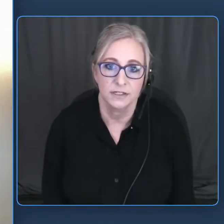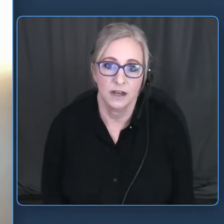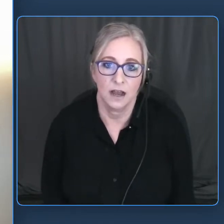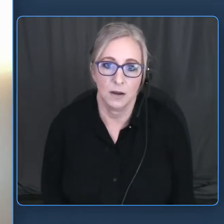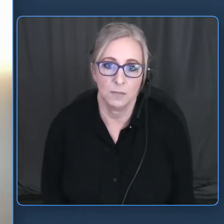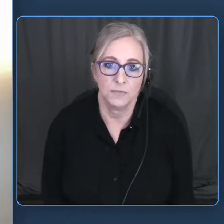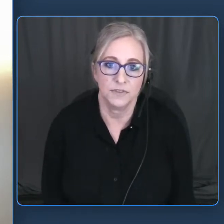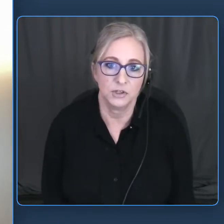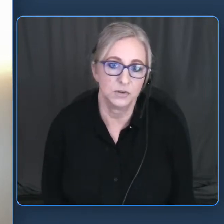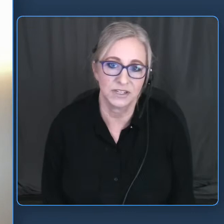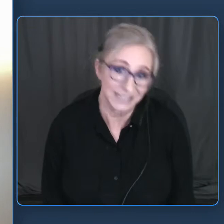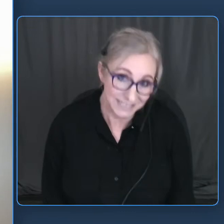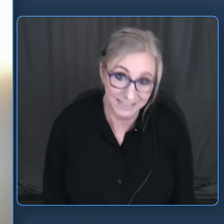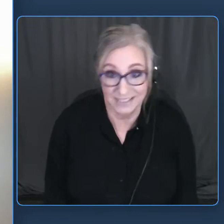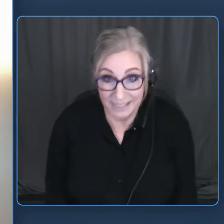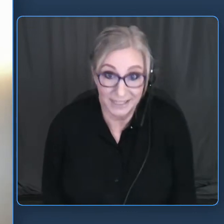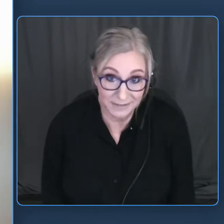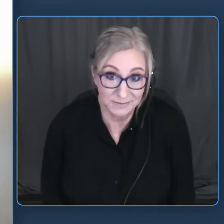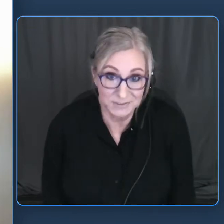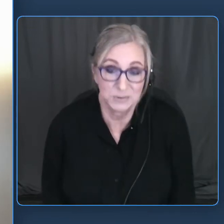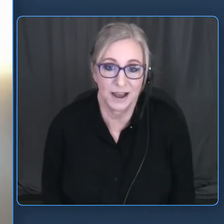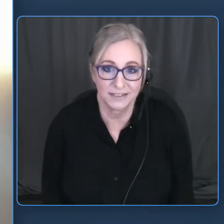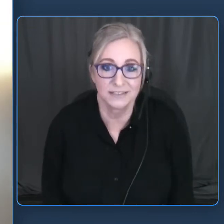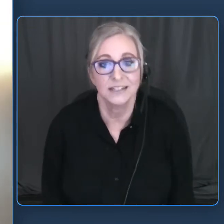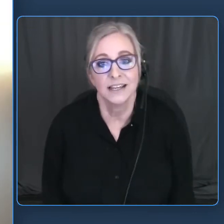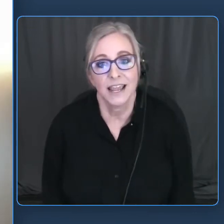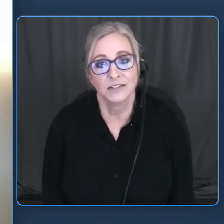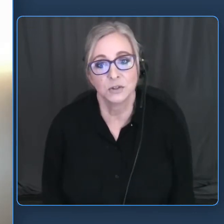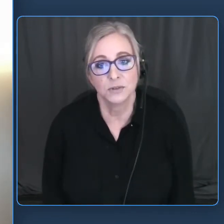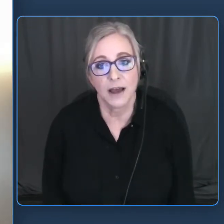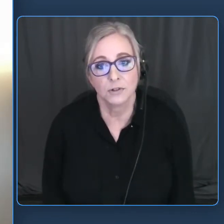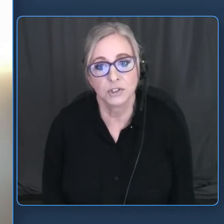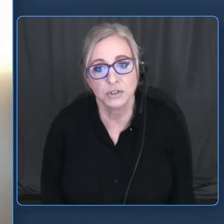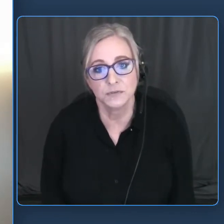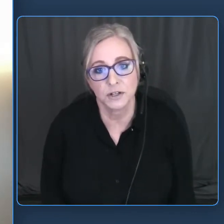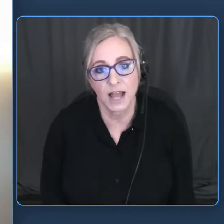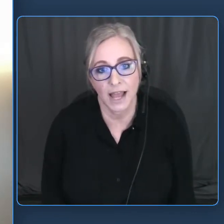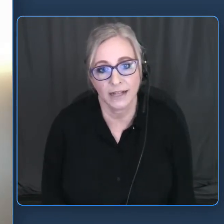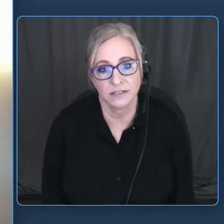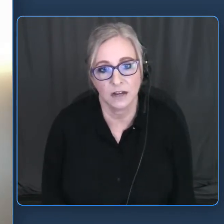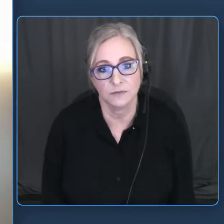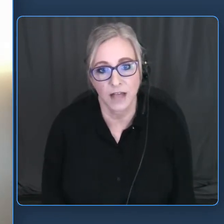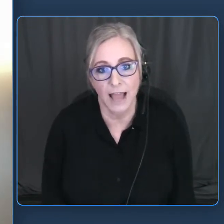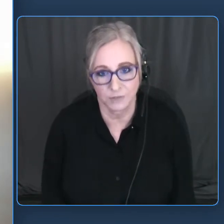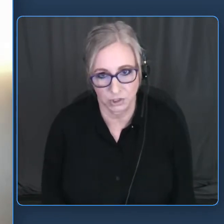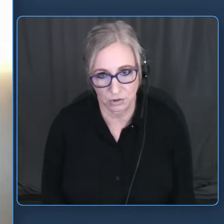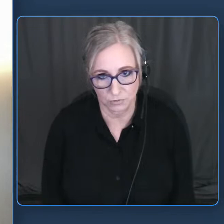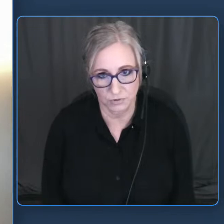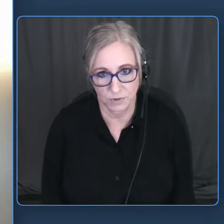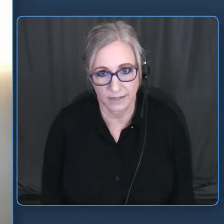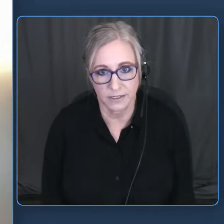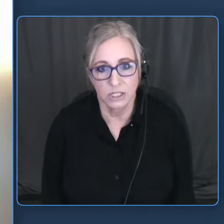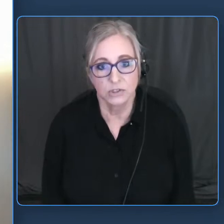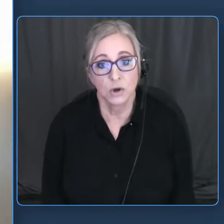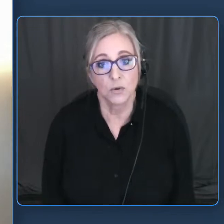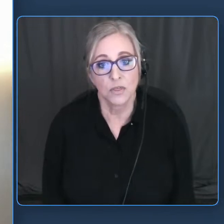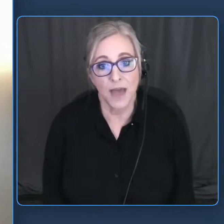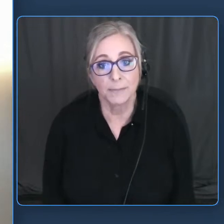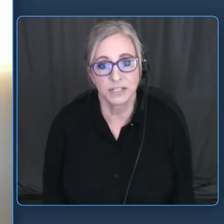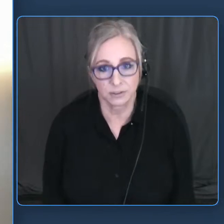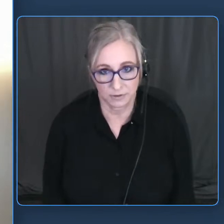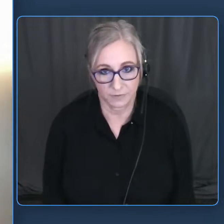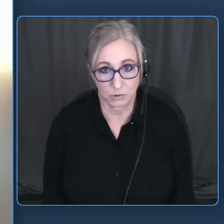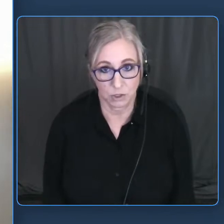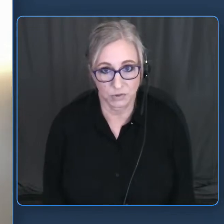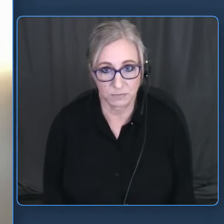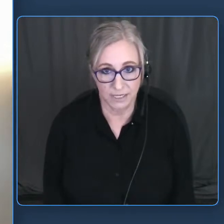that you can get tickets to get in, to be honest. And so now there's two different kinds of live shows, right? So